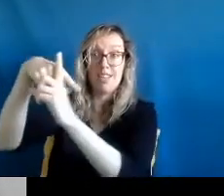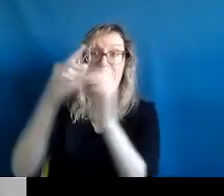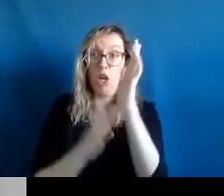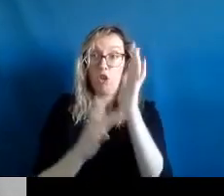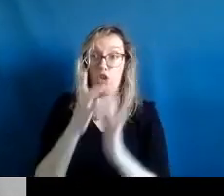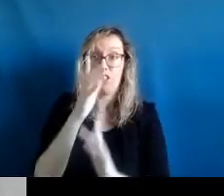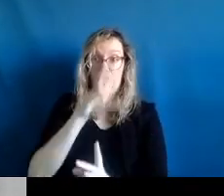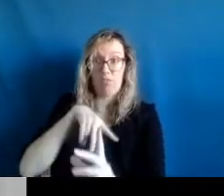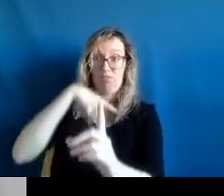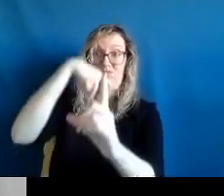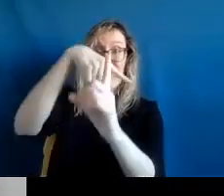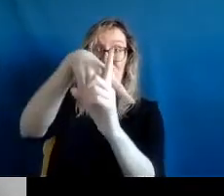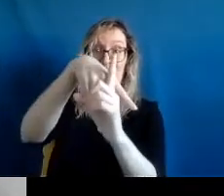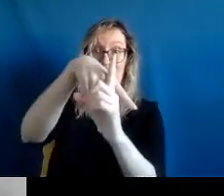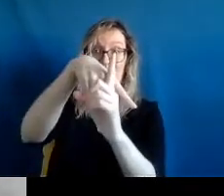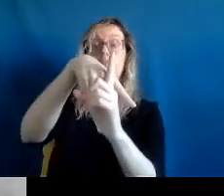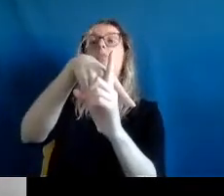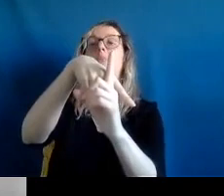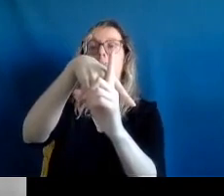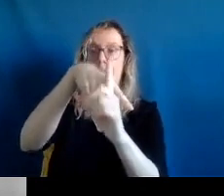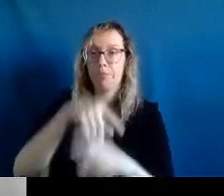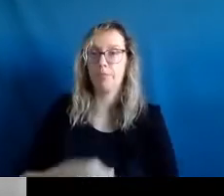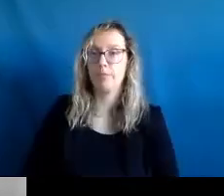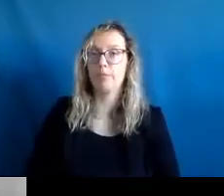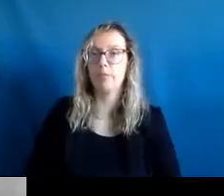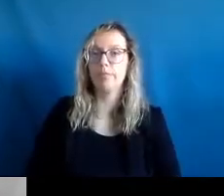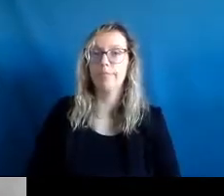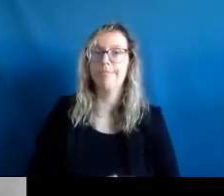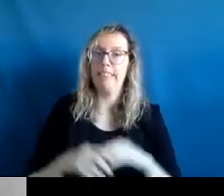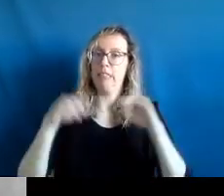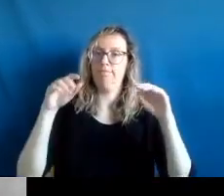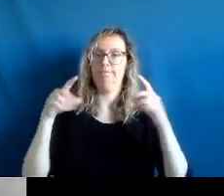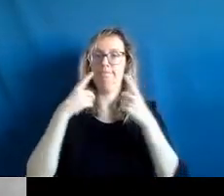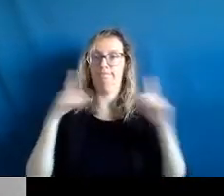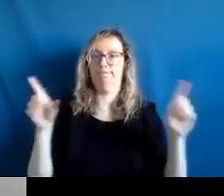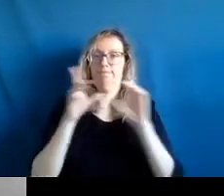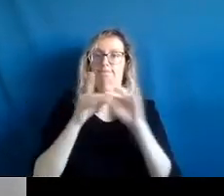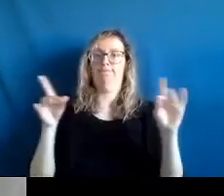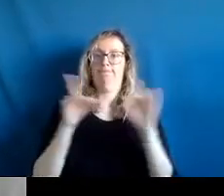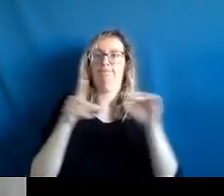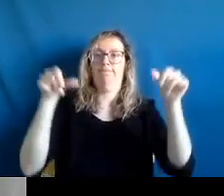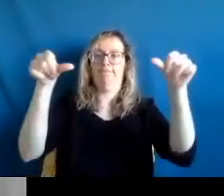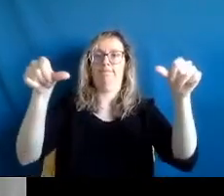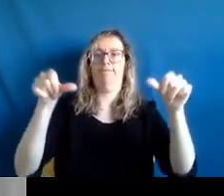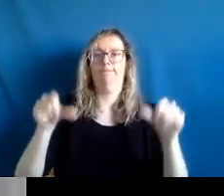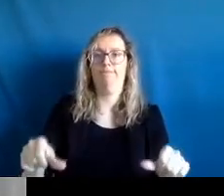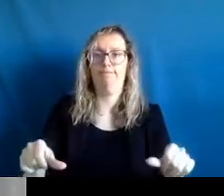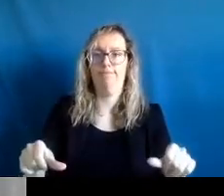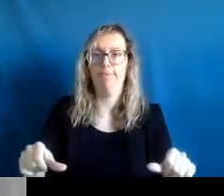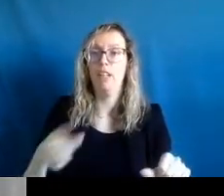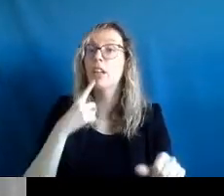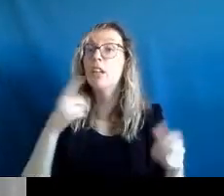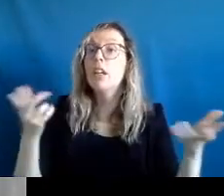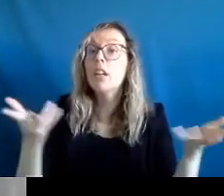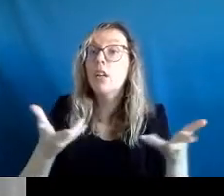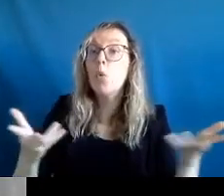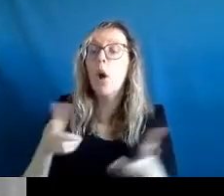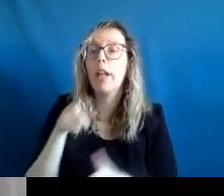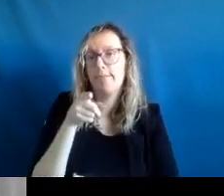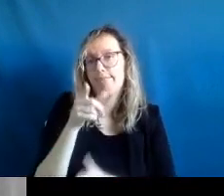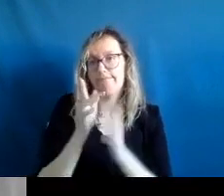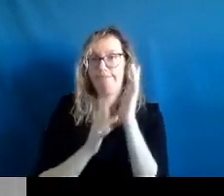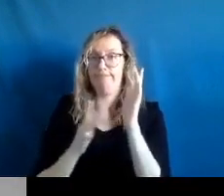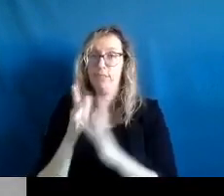Pilate had a public notice written and posted on the cross. It read, "Jesus the Nazarene, King of